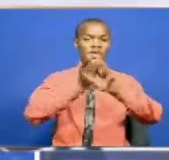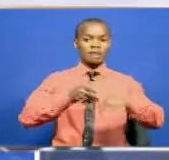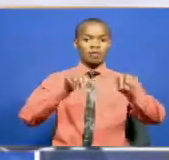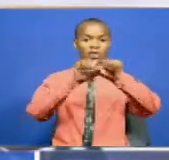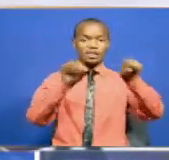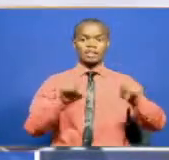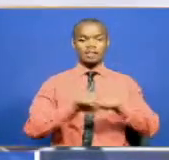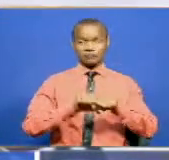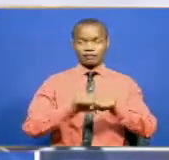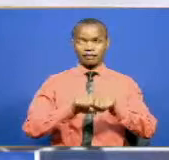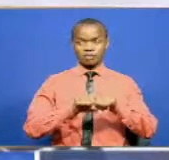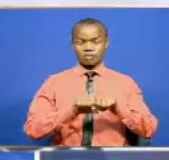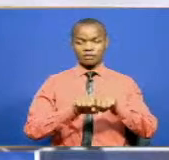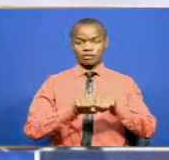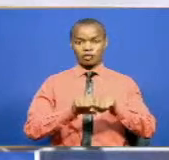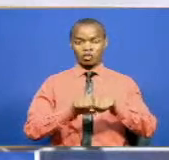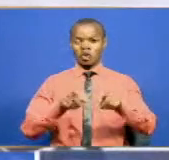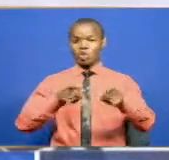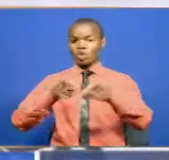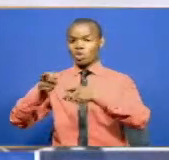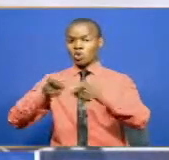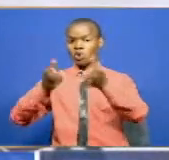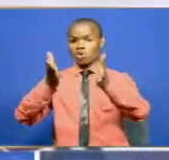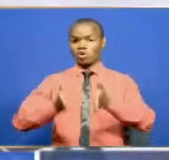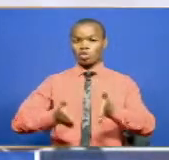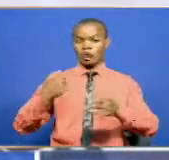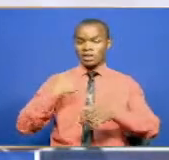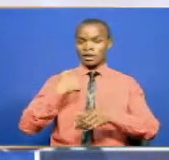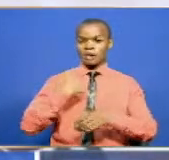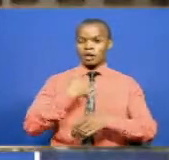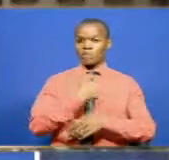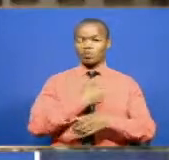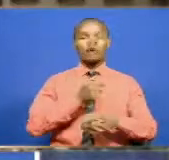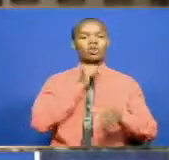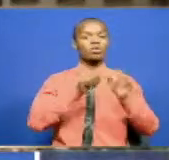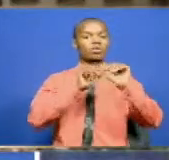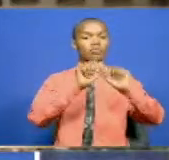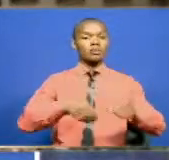installed. So as a regulator, we will not inspect all the systems.